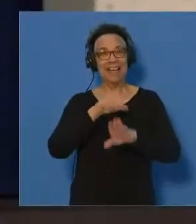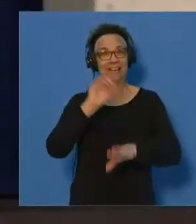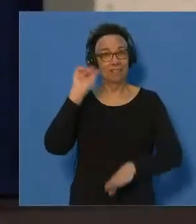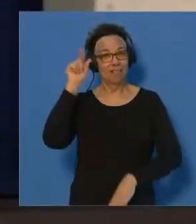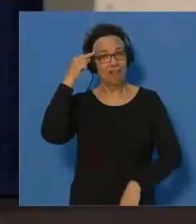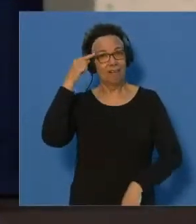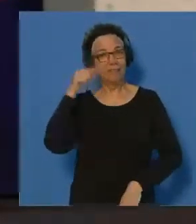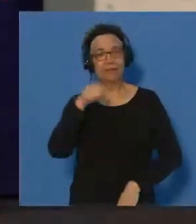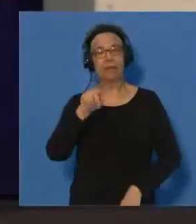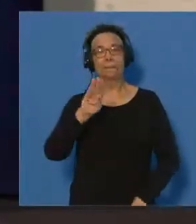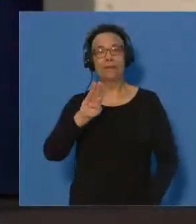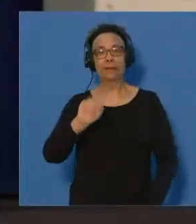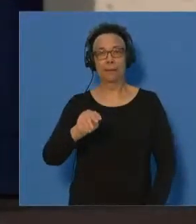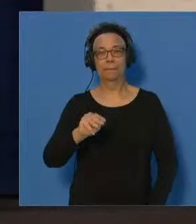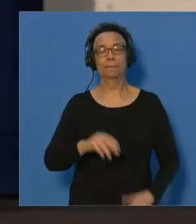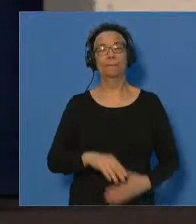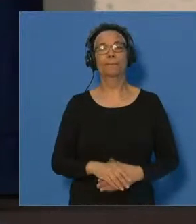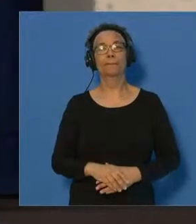gov.bm.